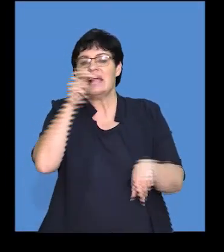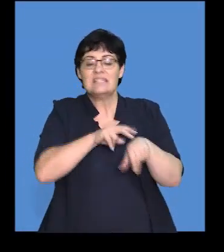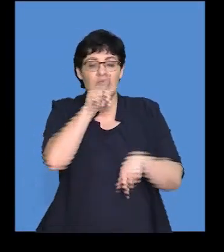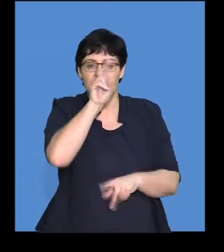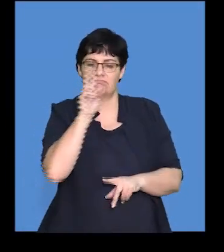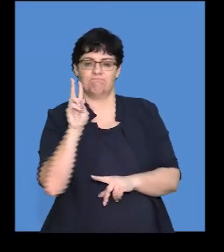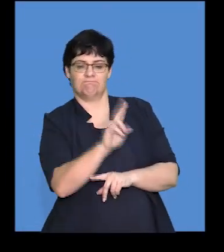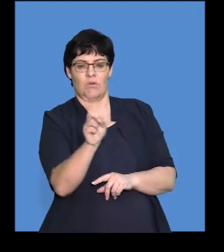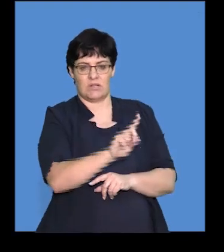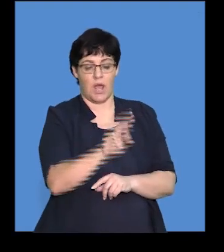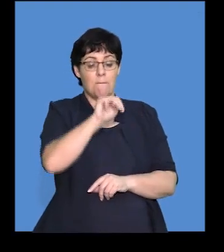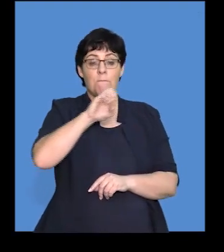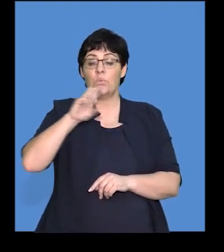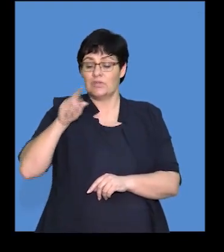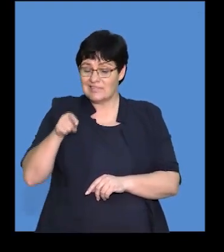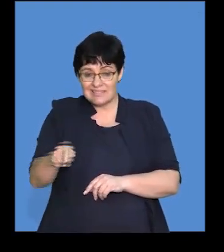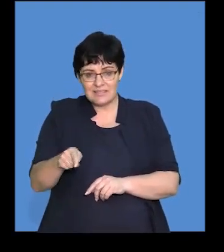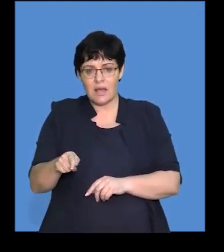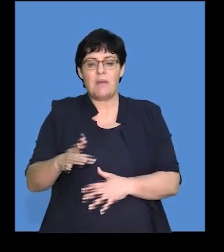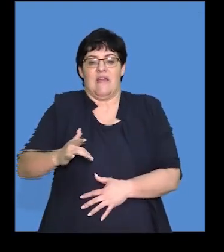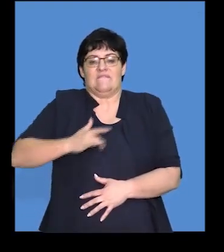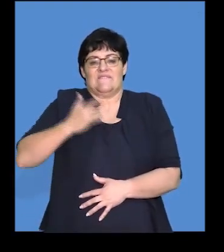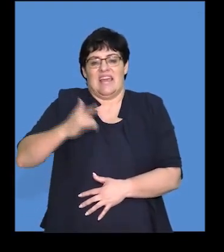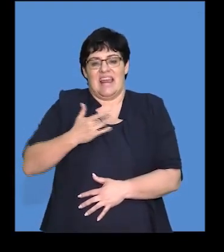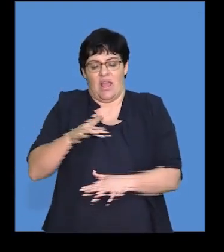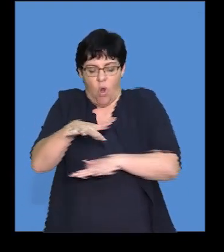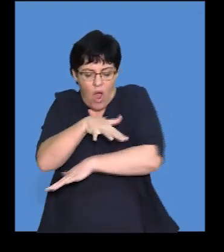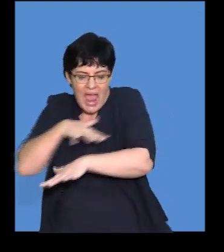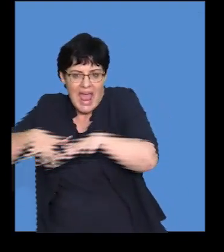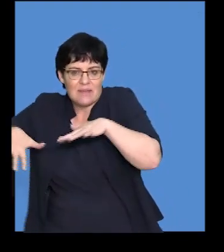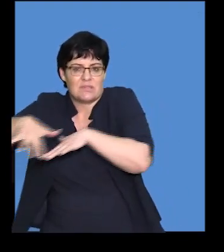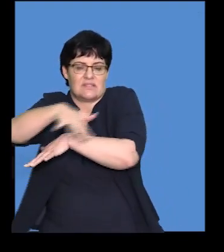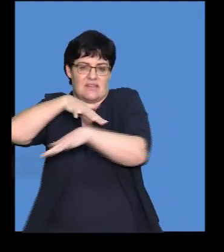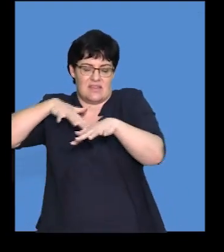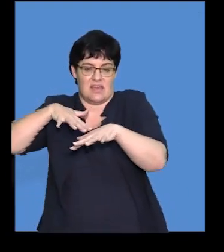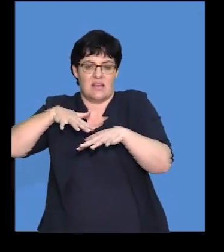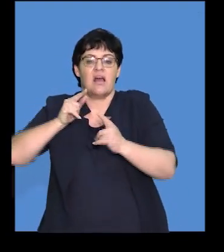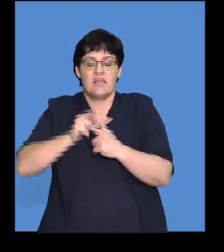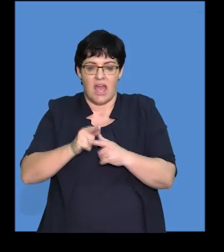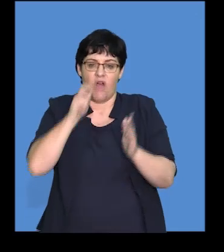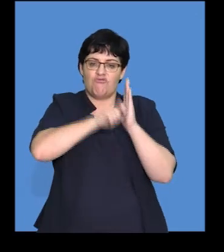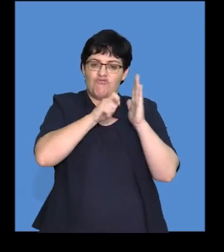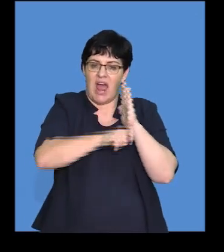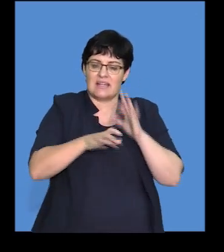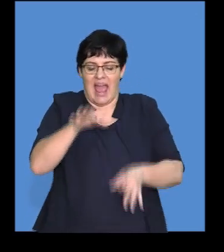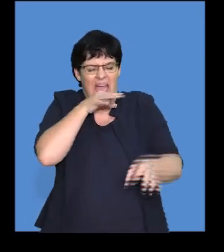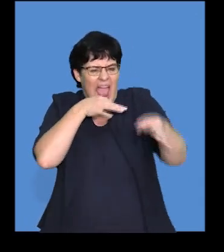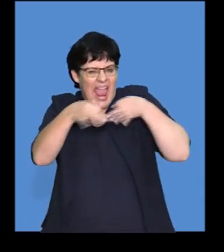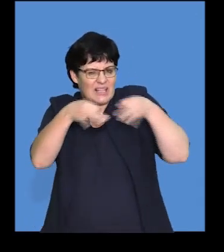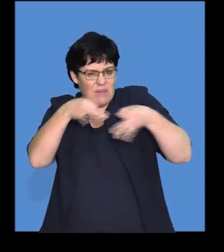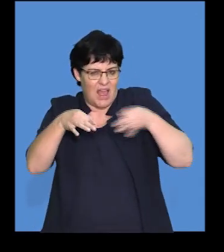Mood refers to the feeling or the atmosphere that the author is describing.